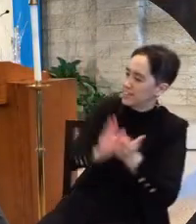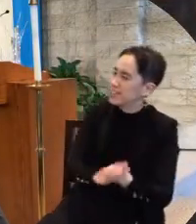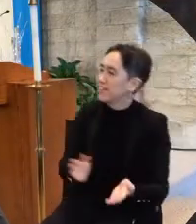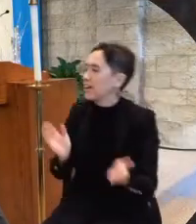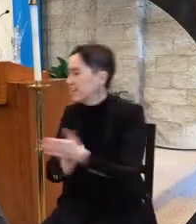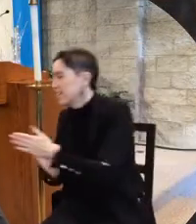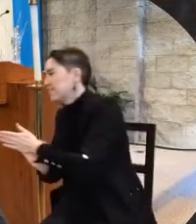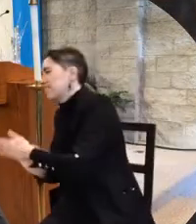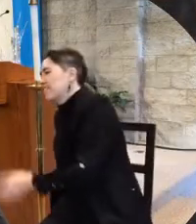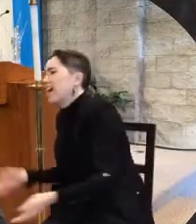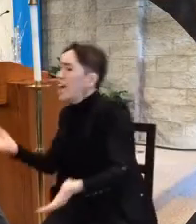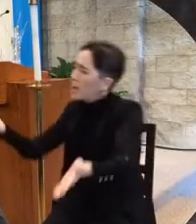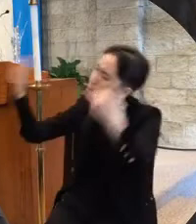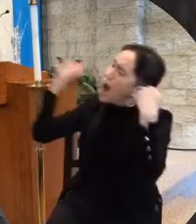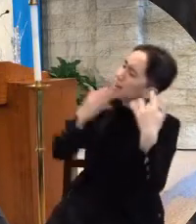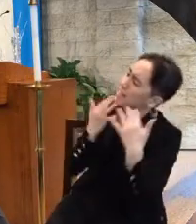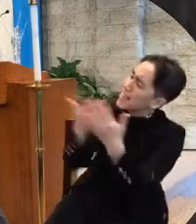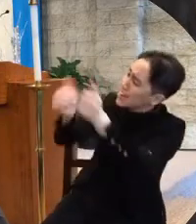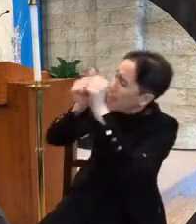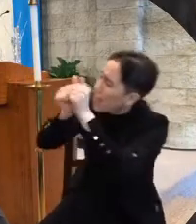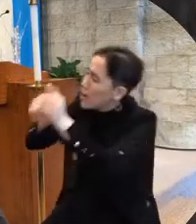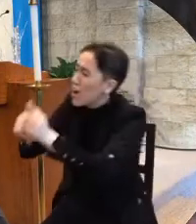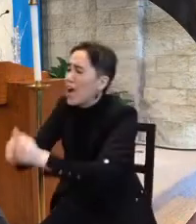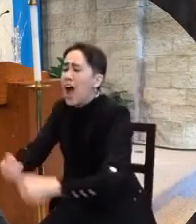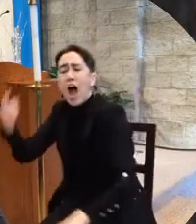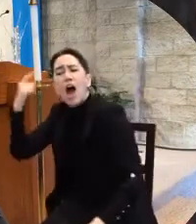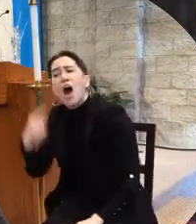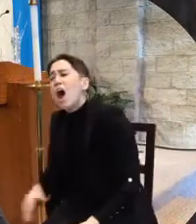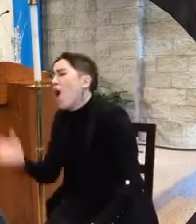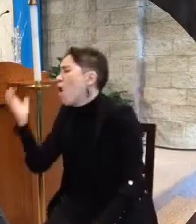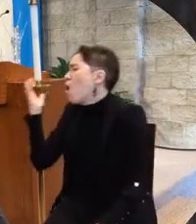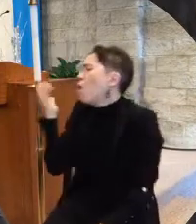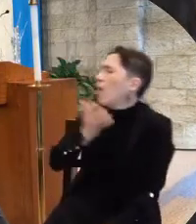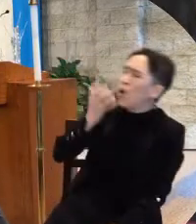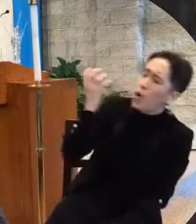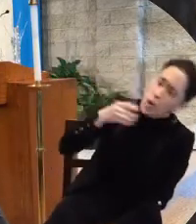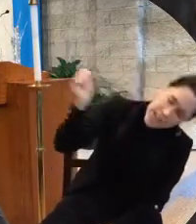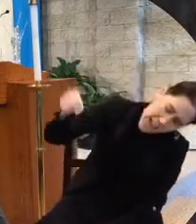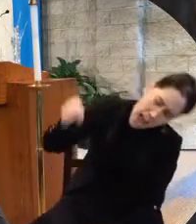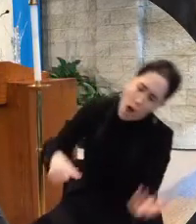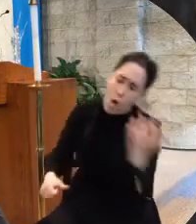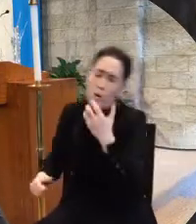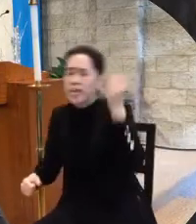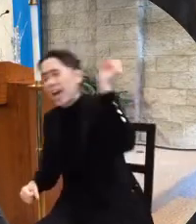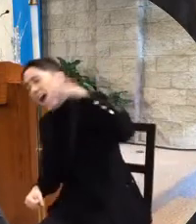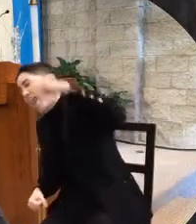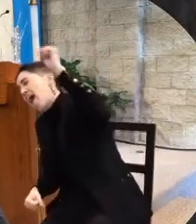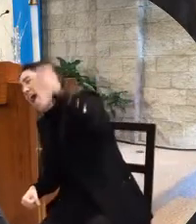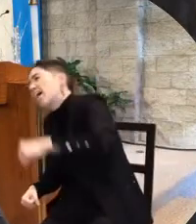Woo! Come on, people, sing it. I said, oh yeah, oh yeah.